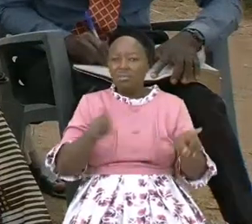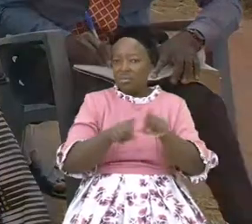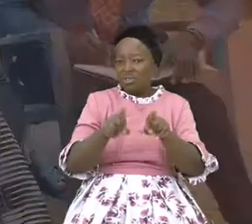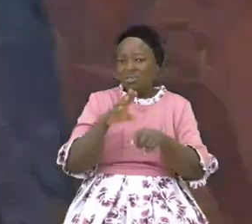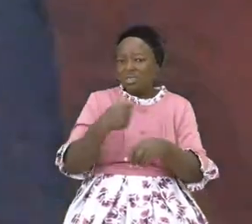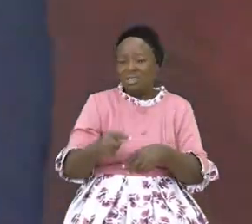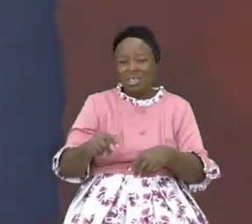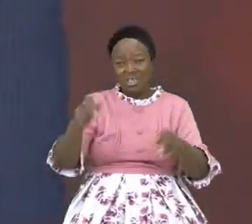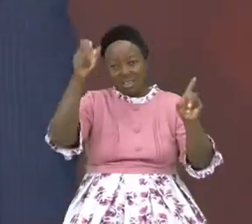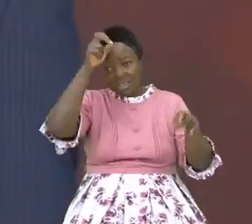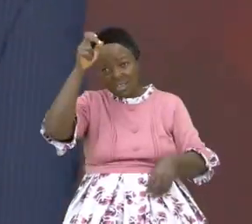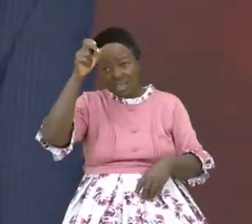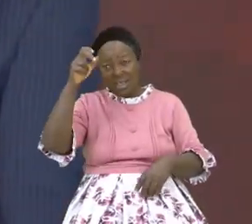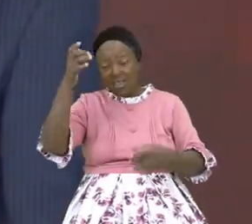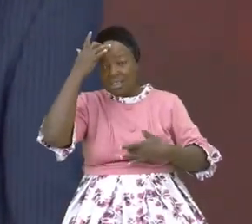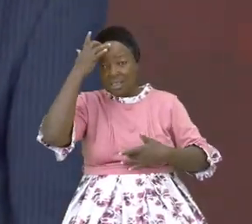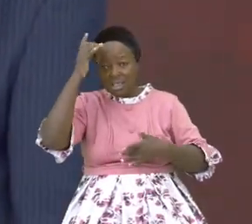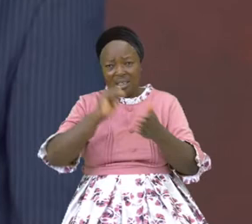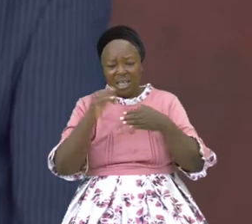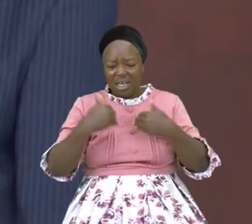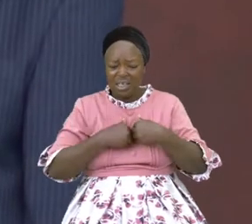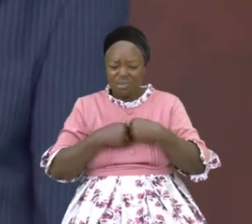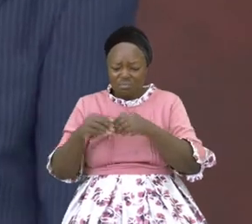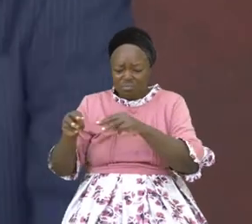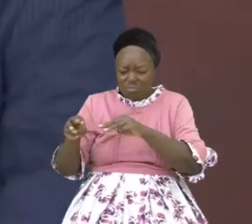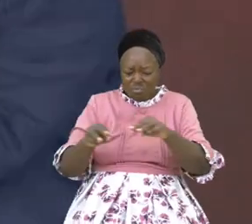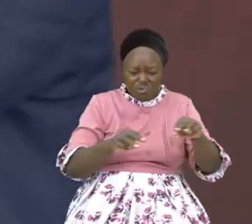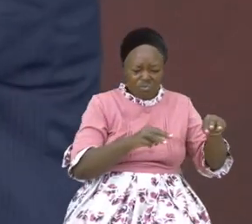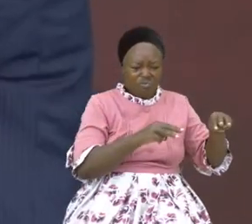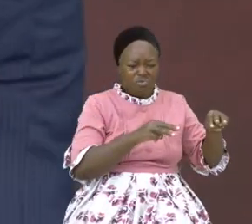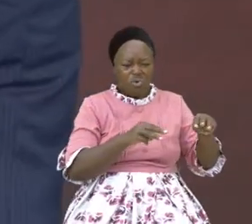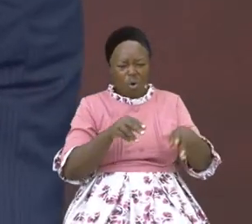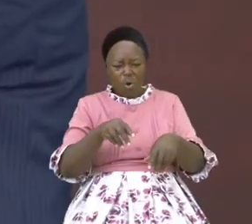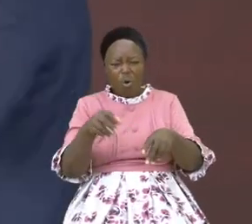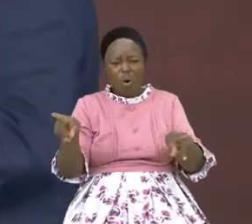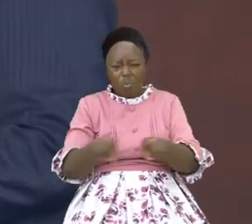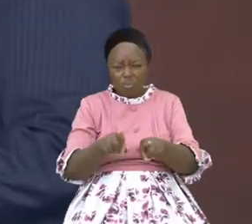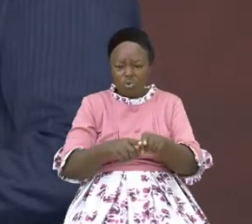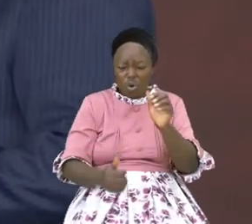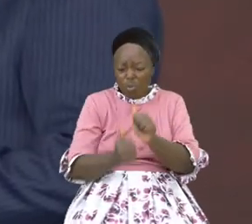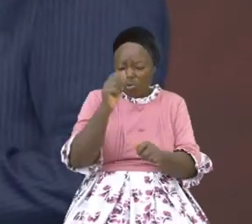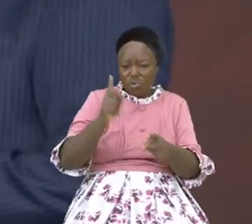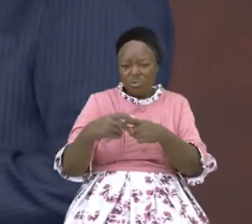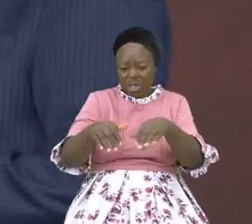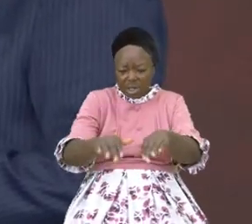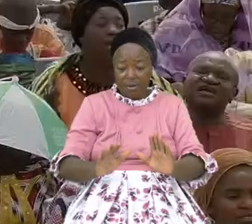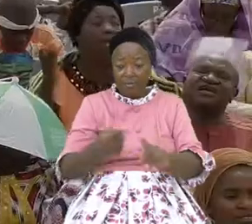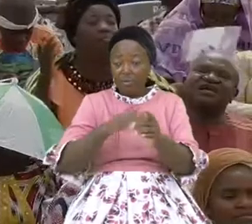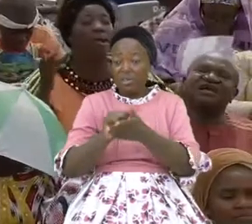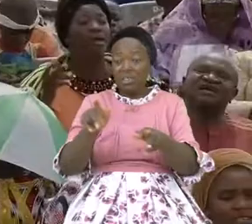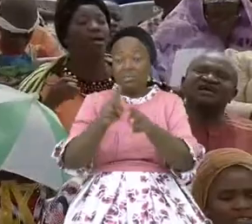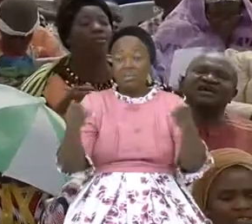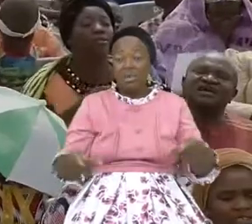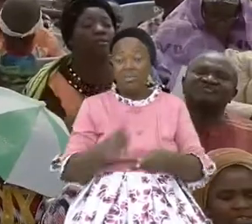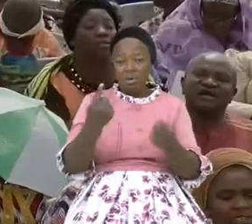dragged you to the brink of the grave, from that place you'll come out alive.